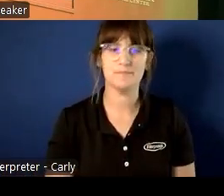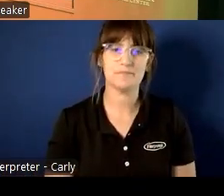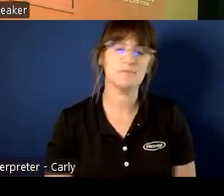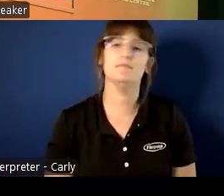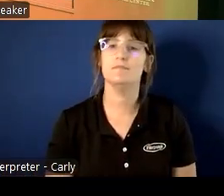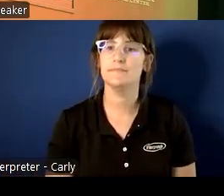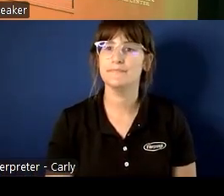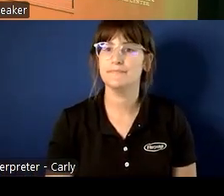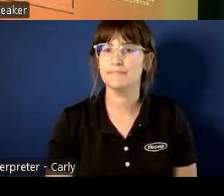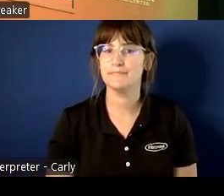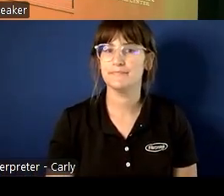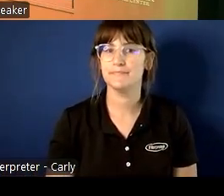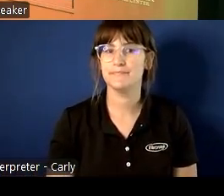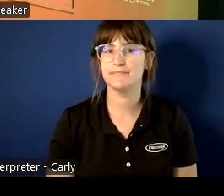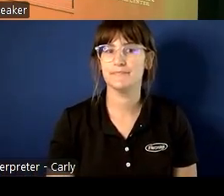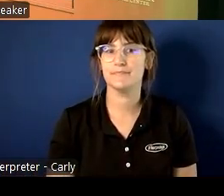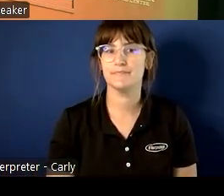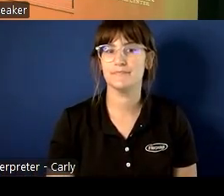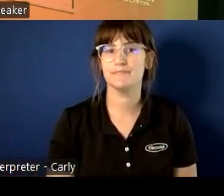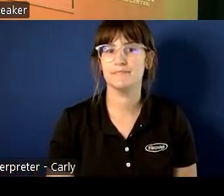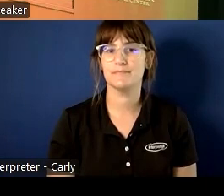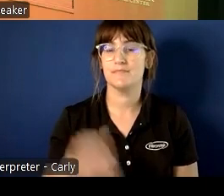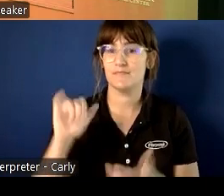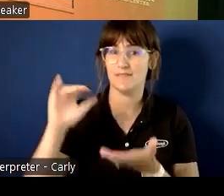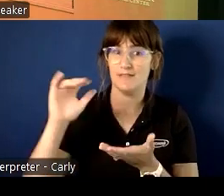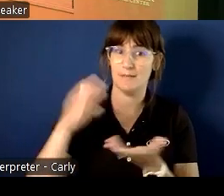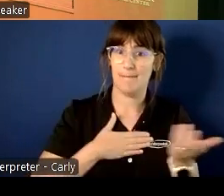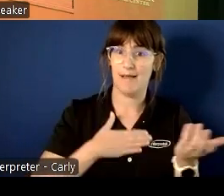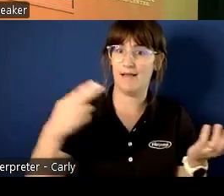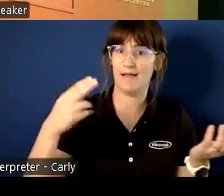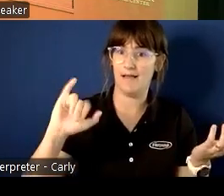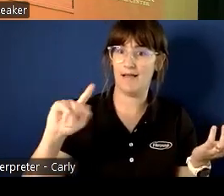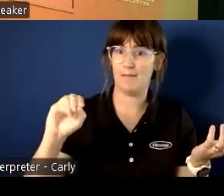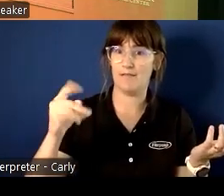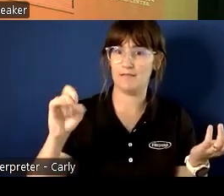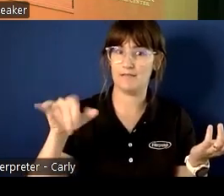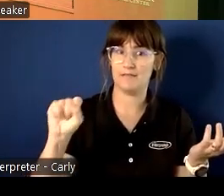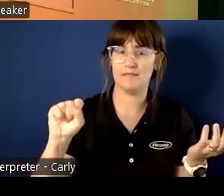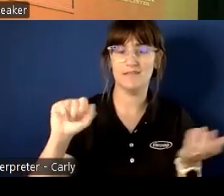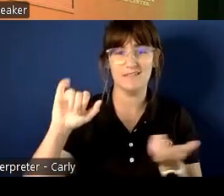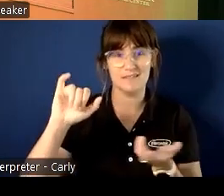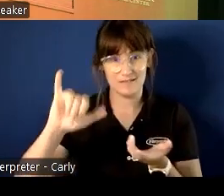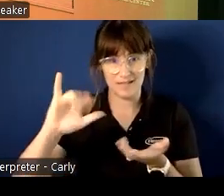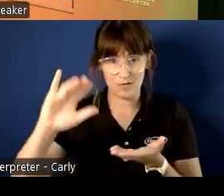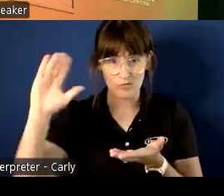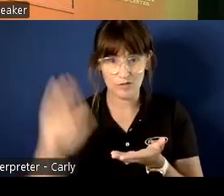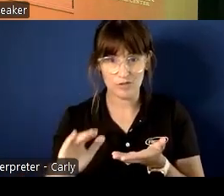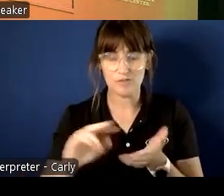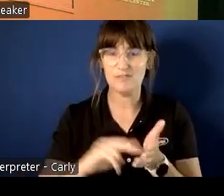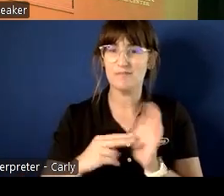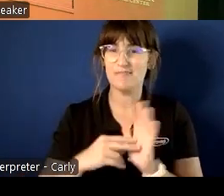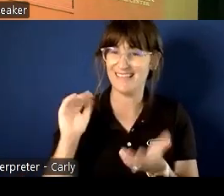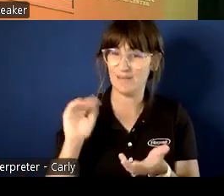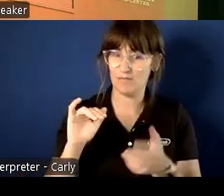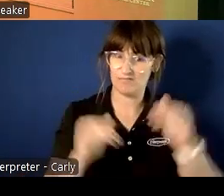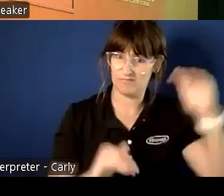at. So the hypothesis is that does the reduction in depression symptom severity translate to lower cost of care